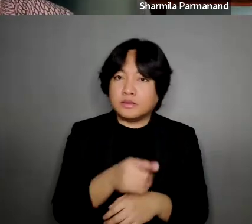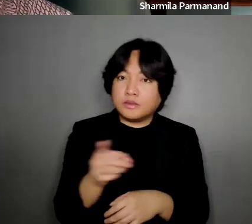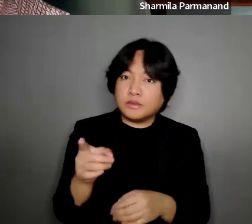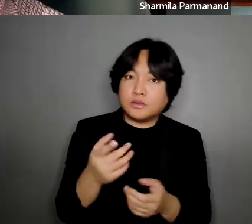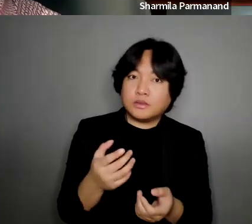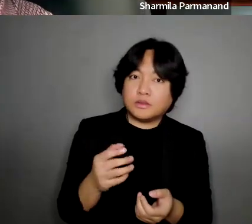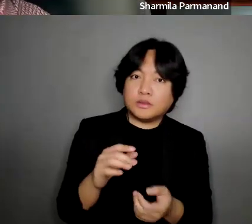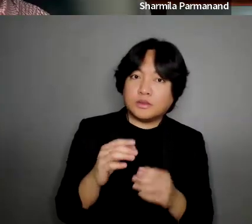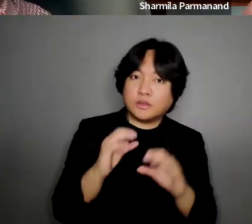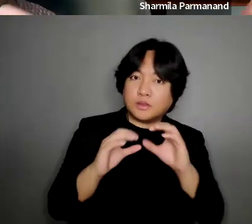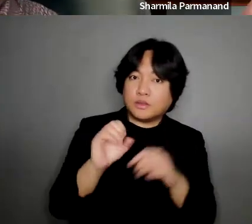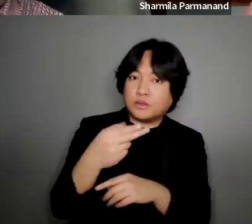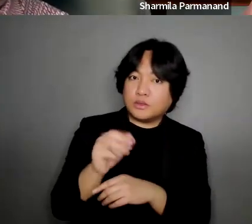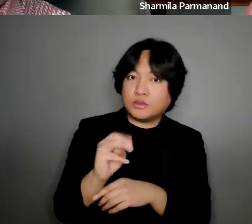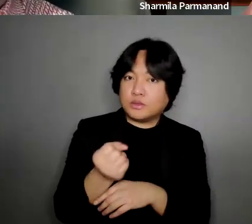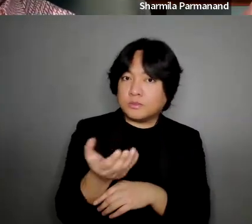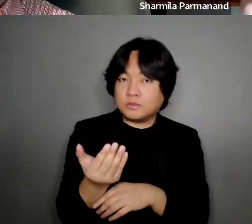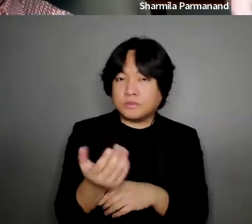start the conversation there too.